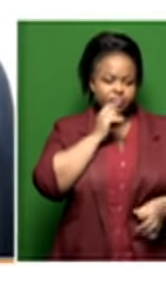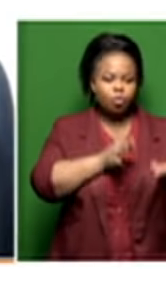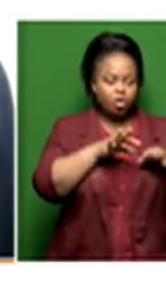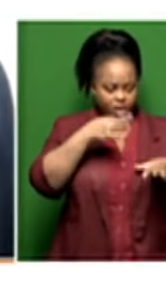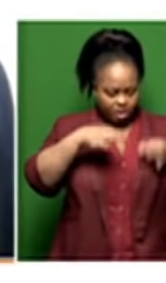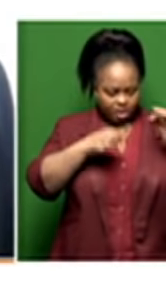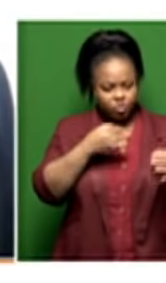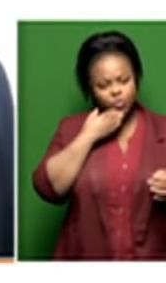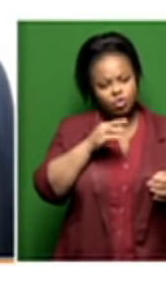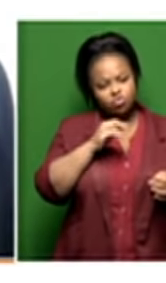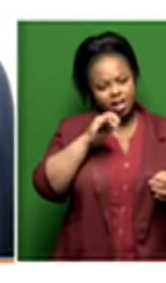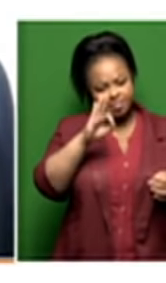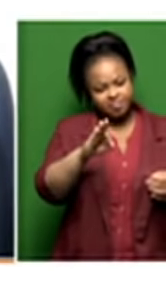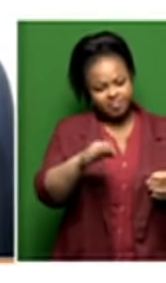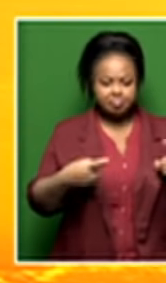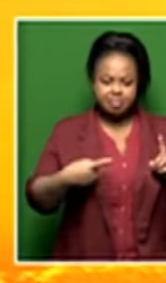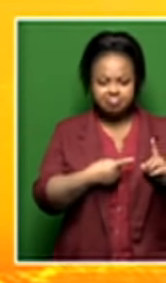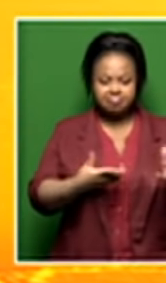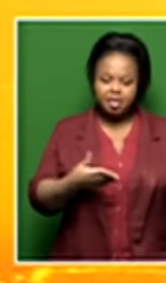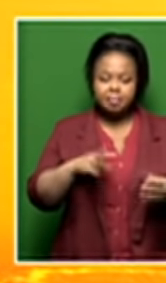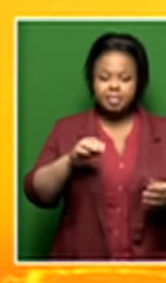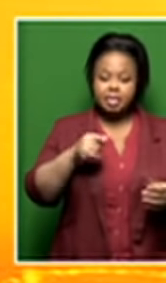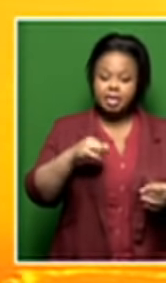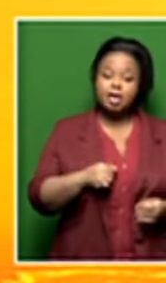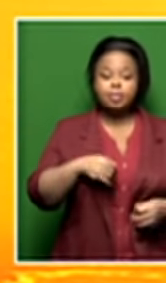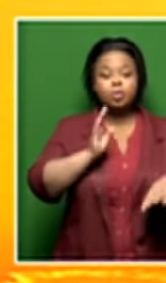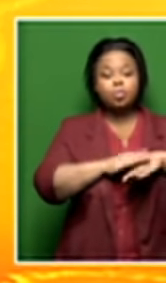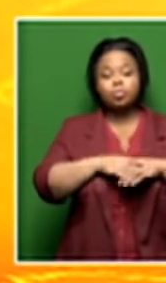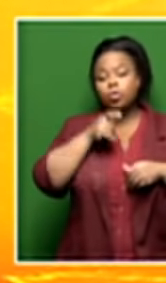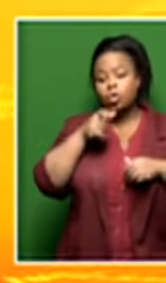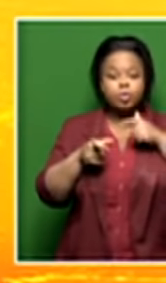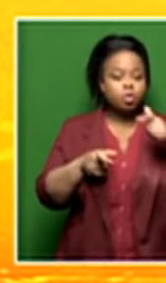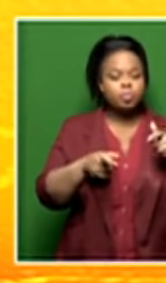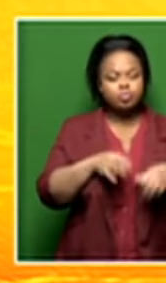Political analyst Ralph Mathekga there. And we continue getting reaction from